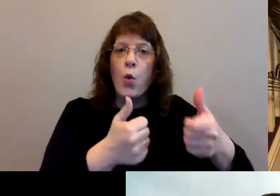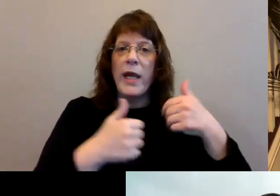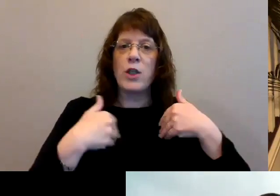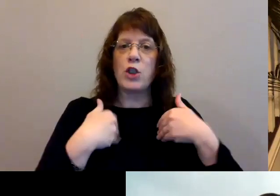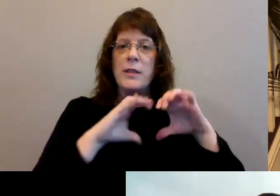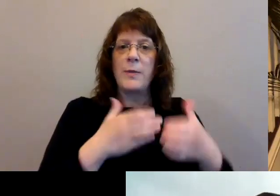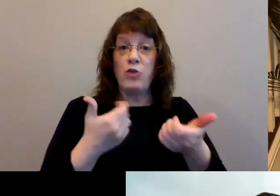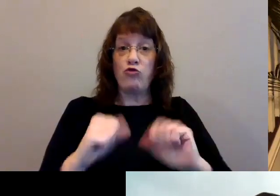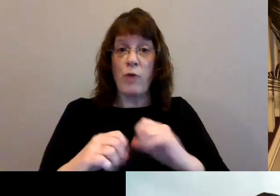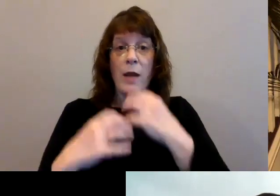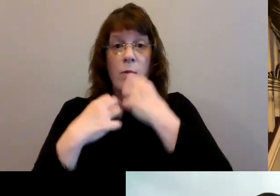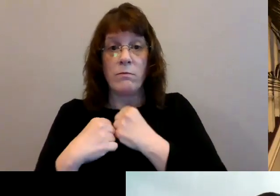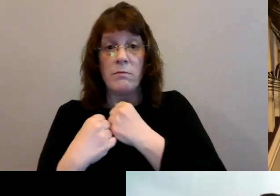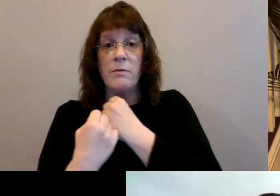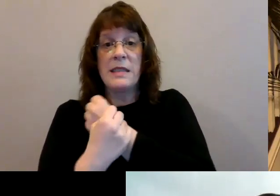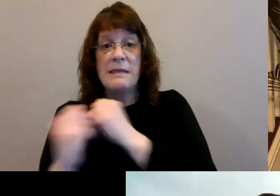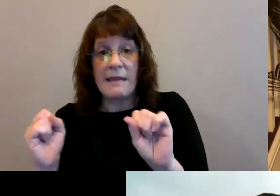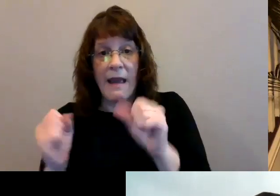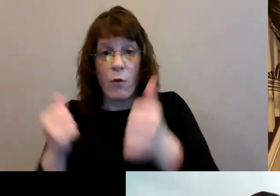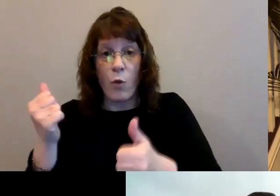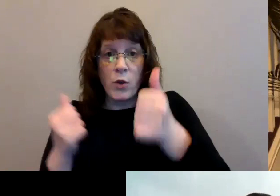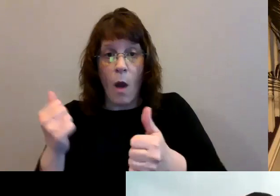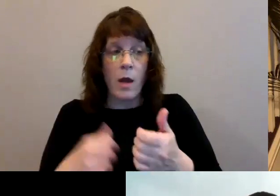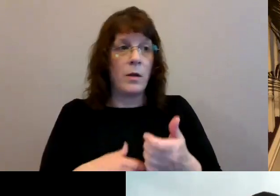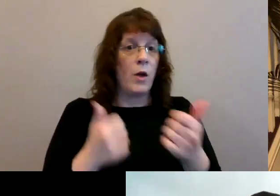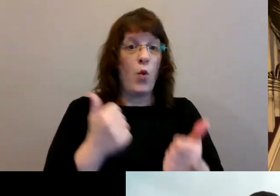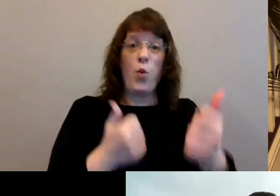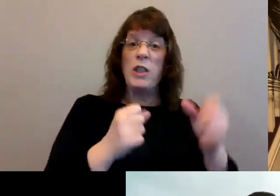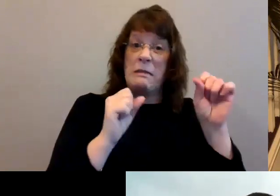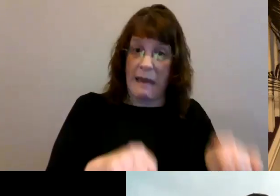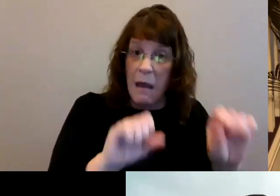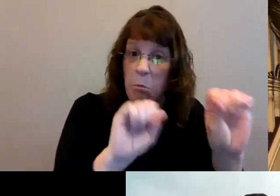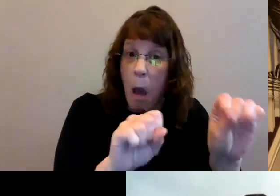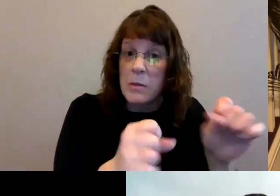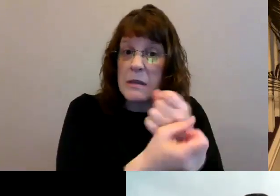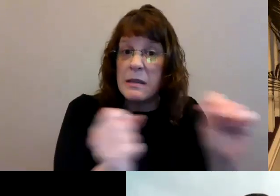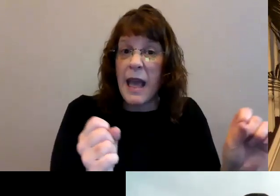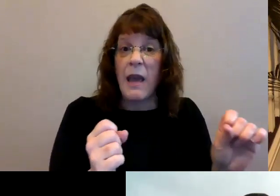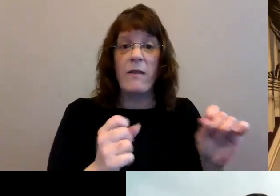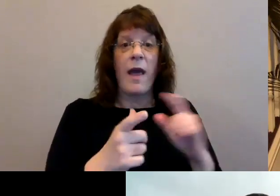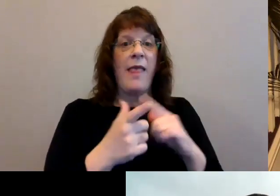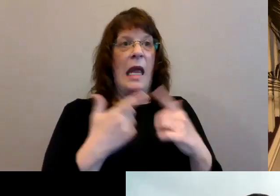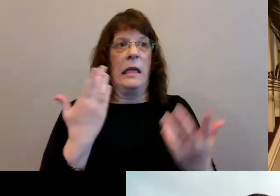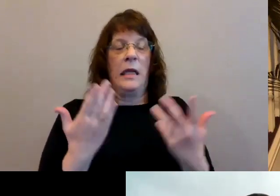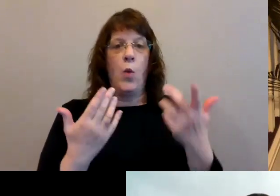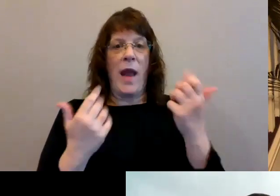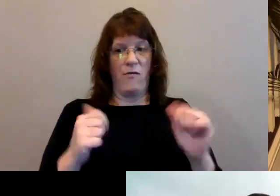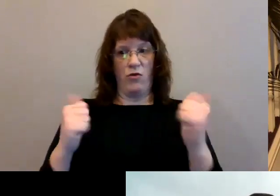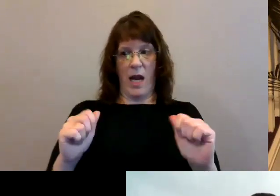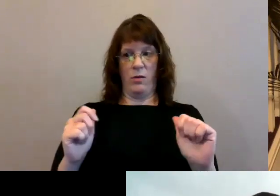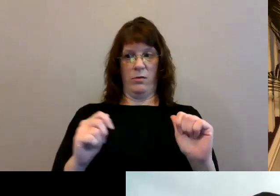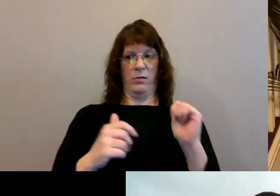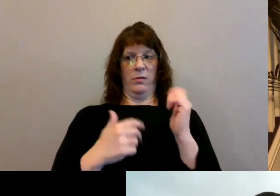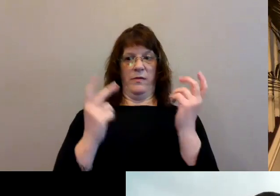to save? Which ones do we have a chance to save? And there is this triage process that is going on.